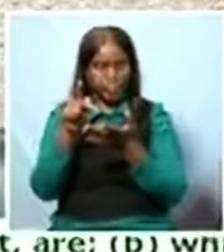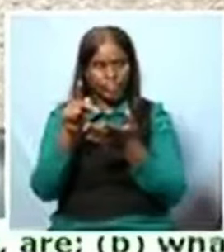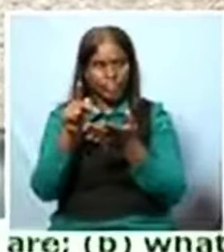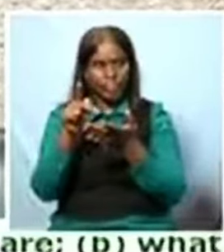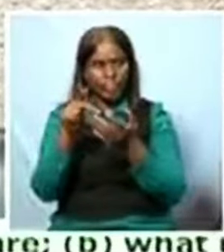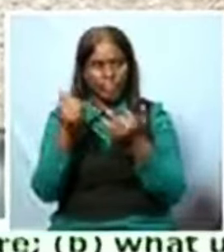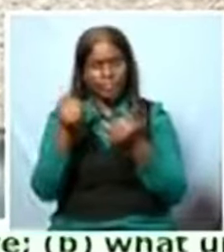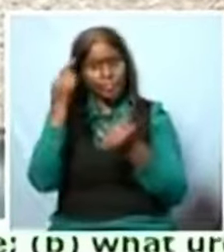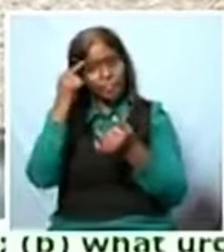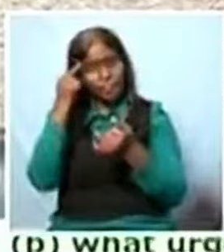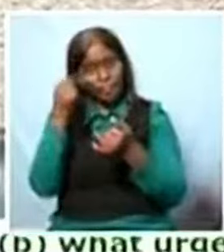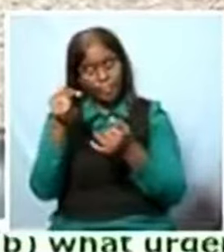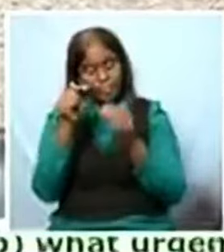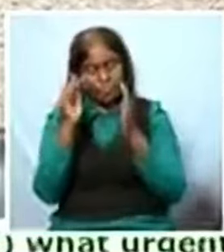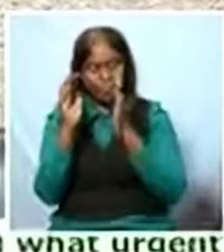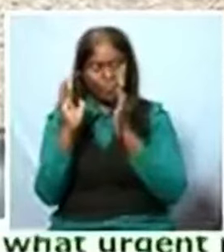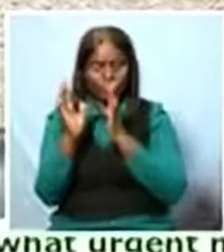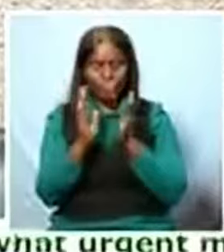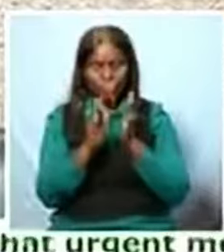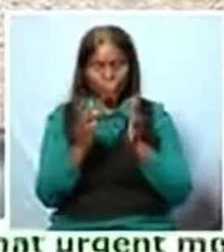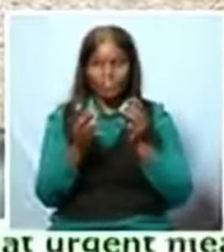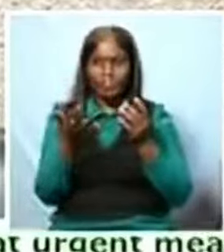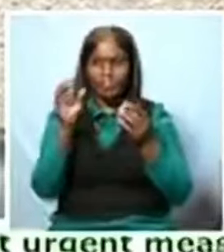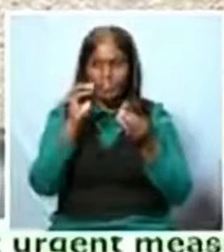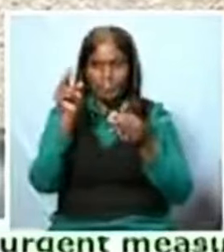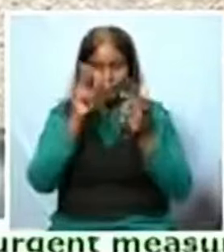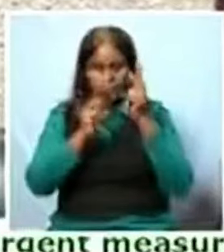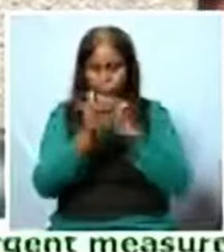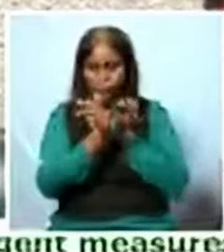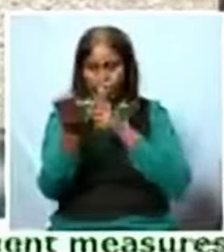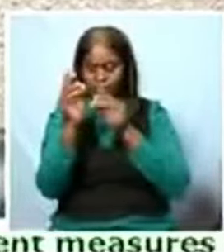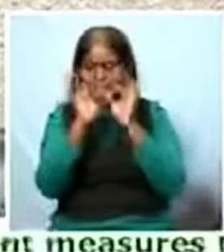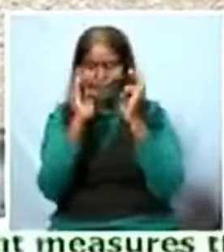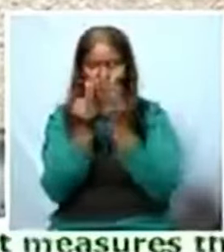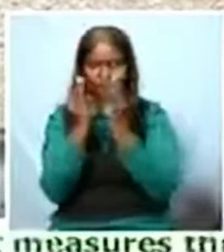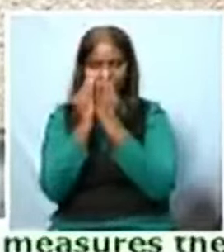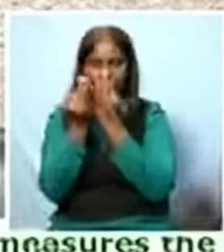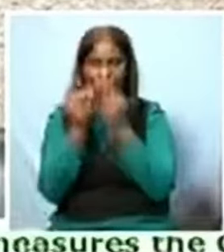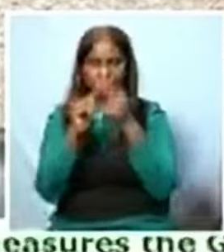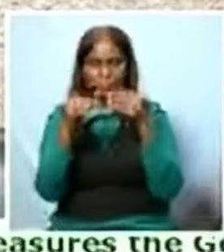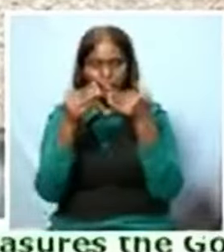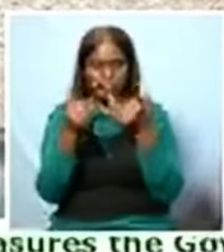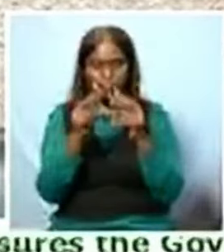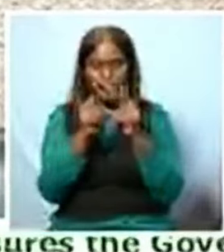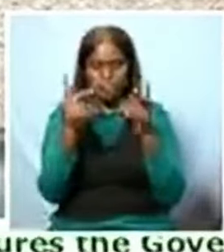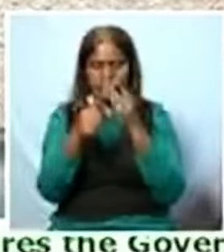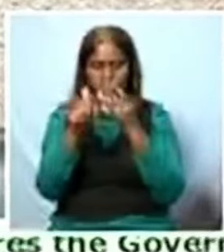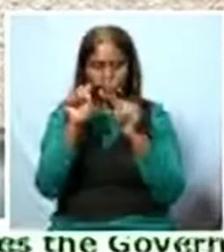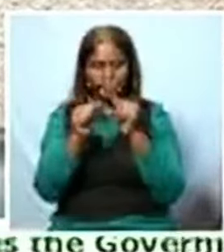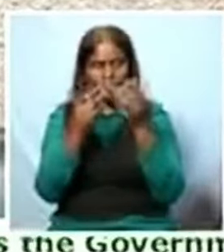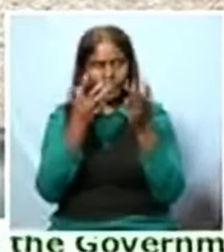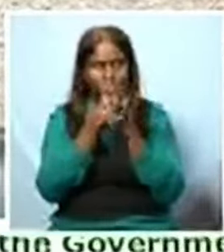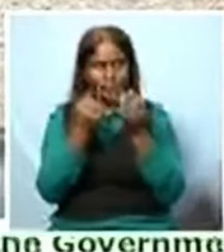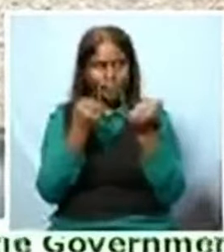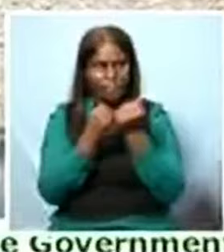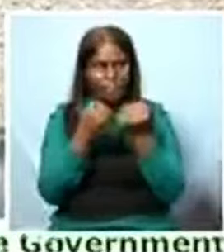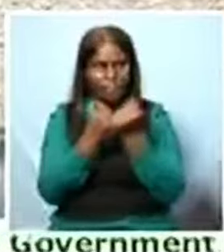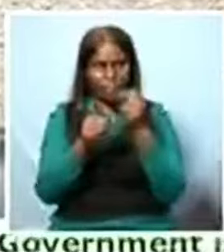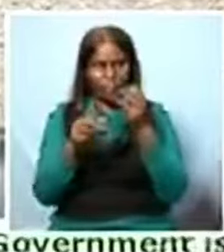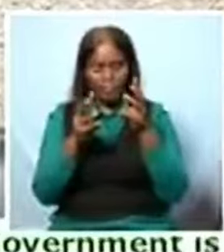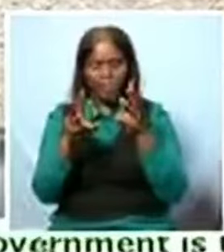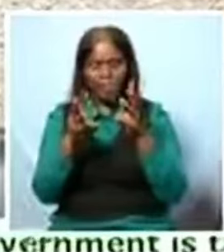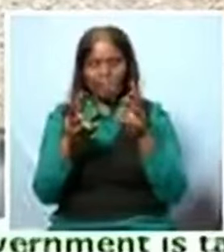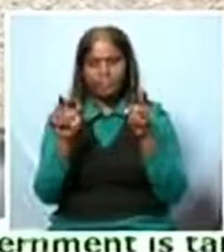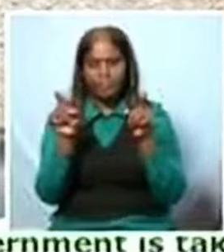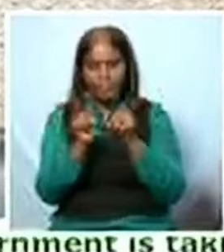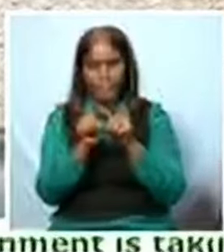the government prepare a package and visit these families and give them so that they can find their way ahead, having